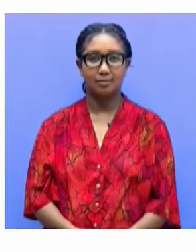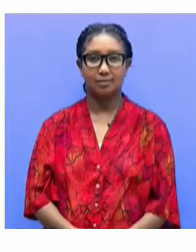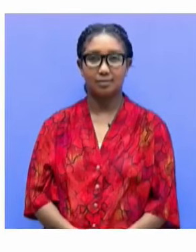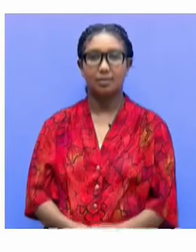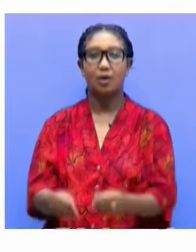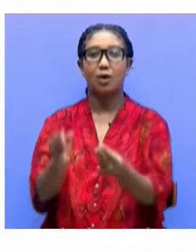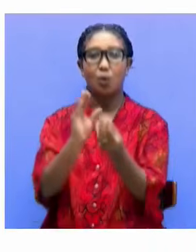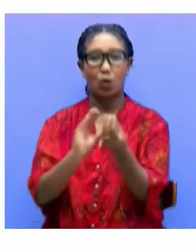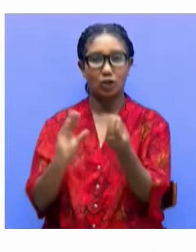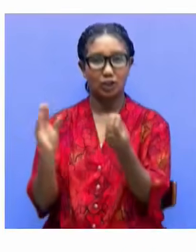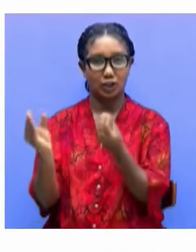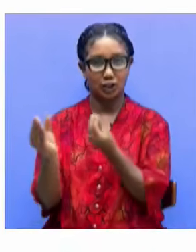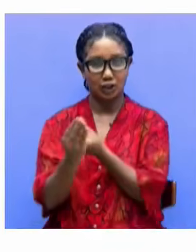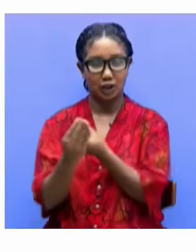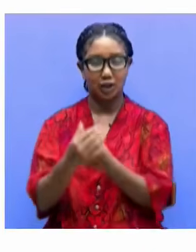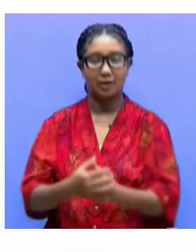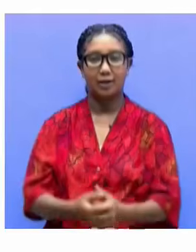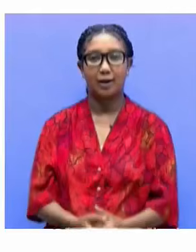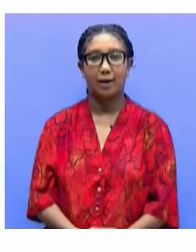Conditional